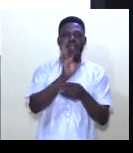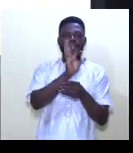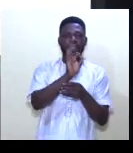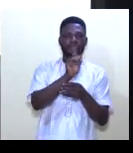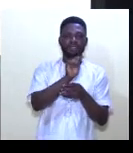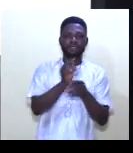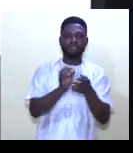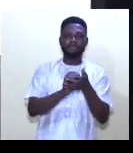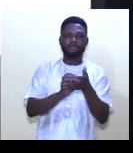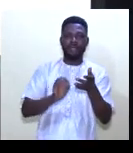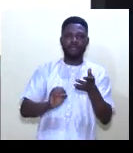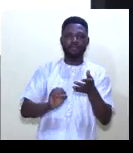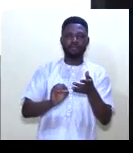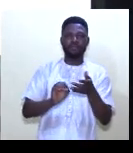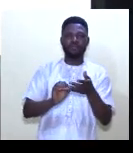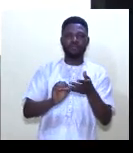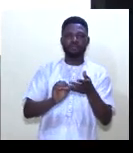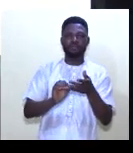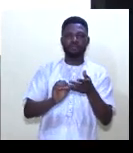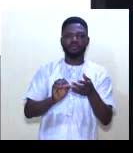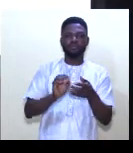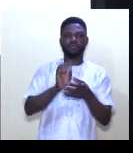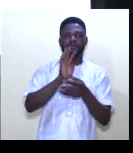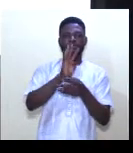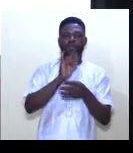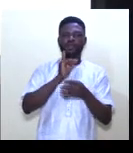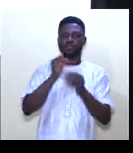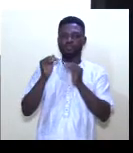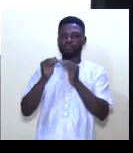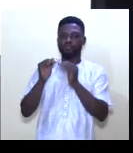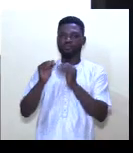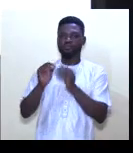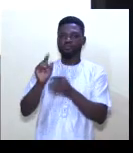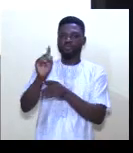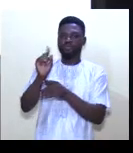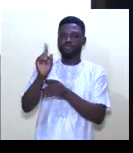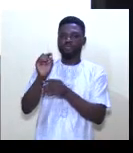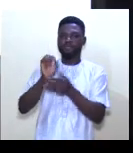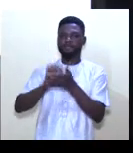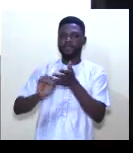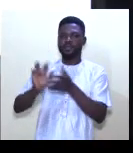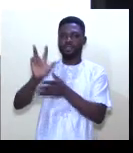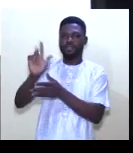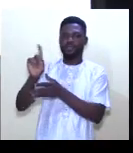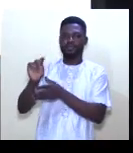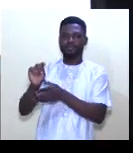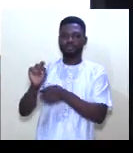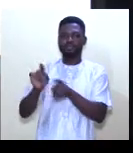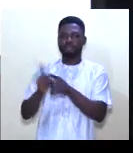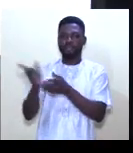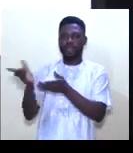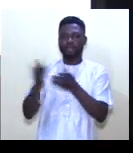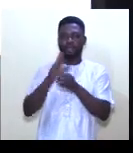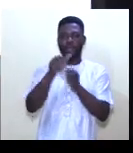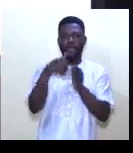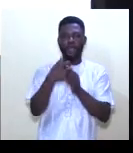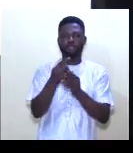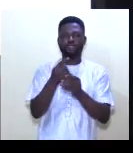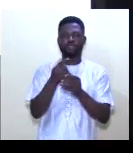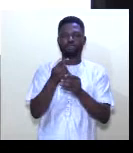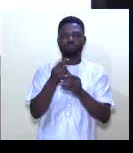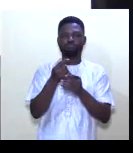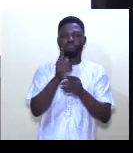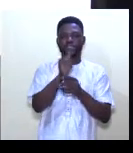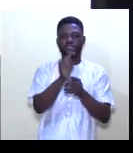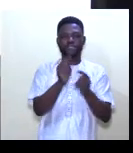Now, 9t minus 4 is 20 minus 3t. So I just bring